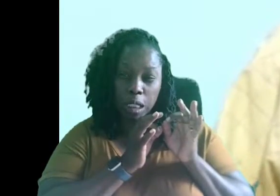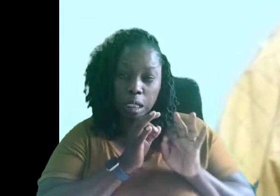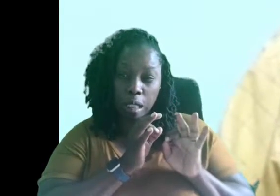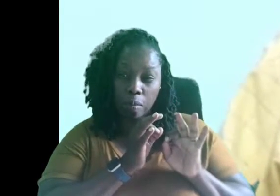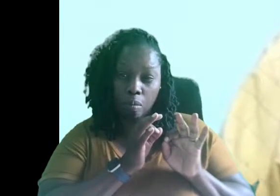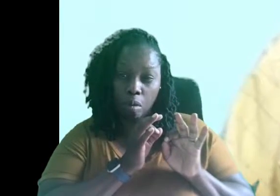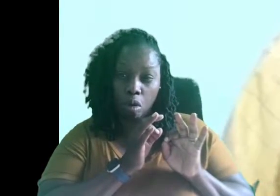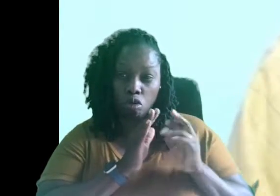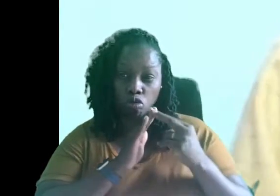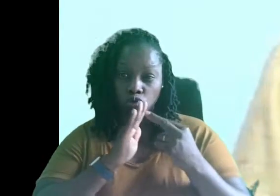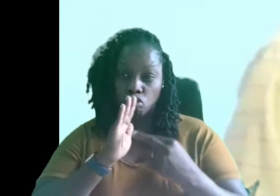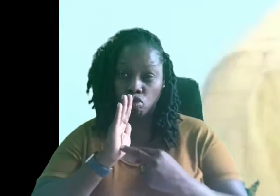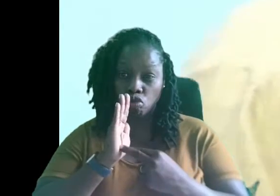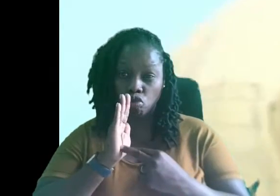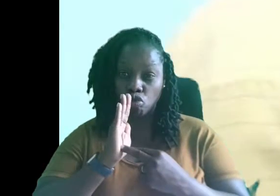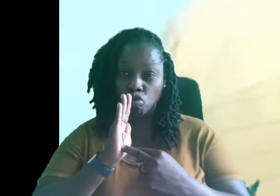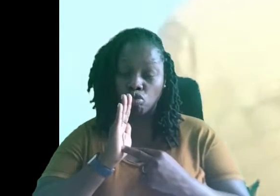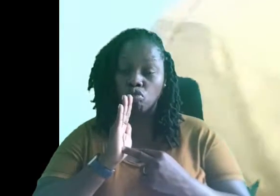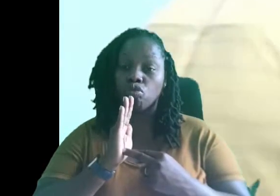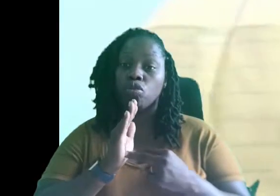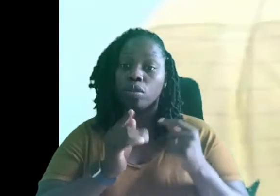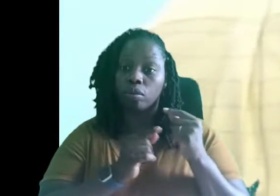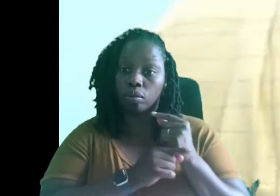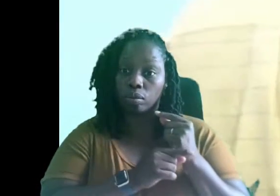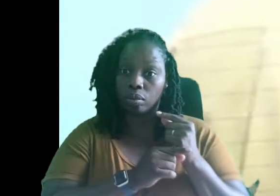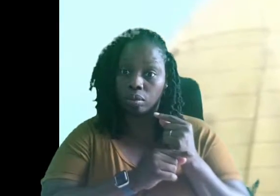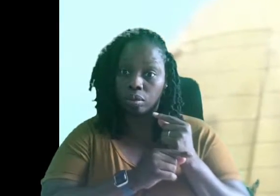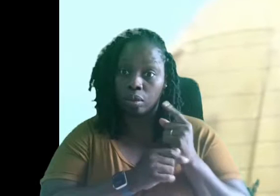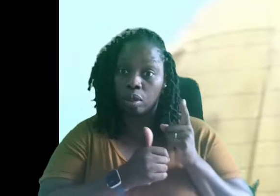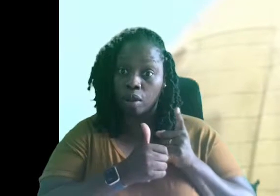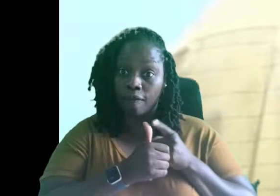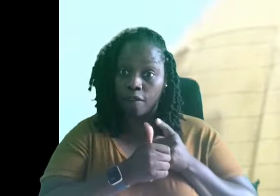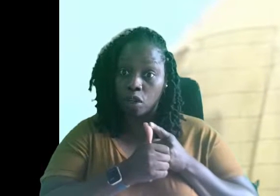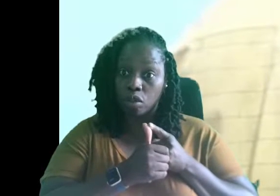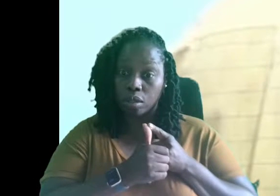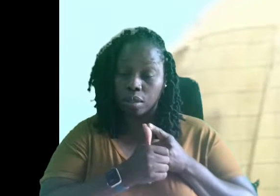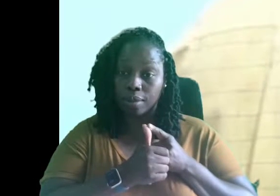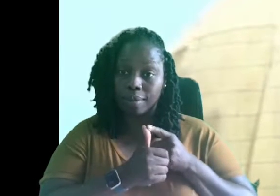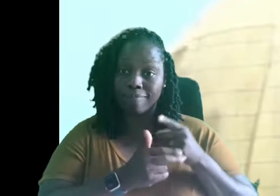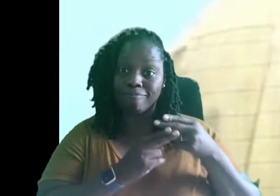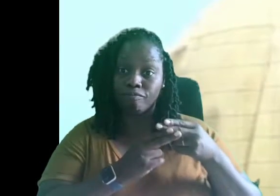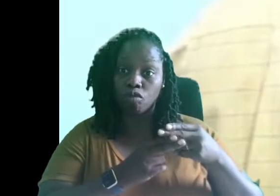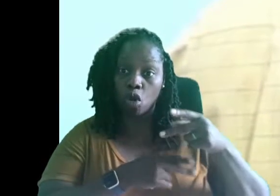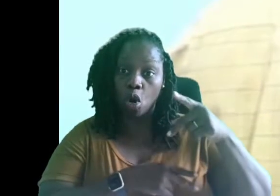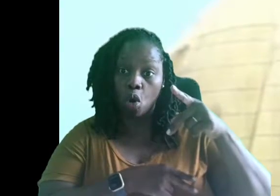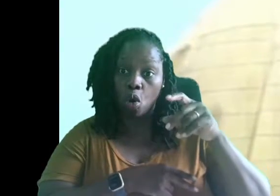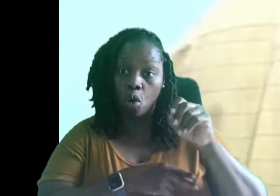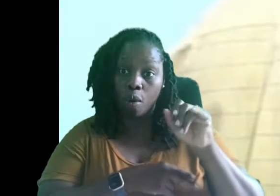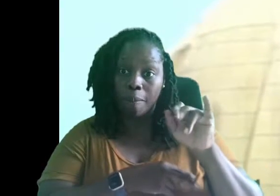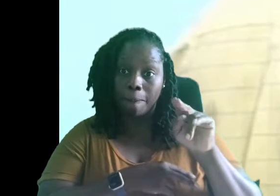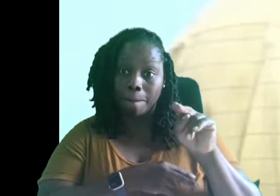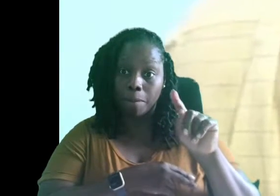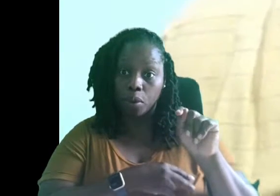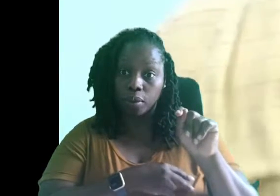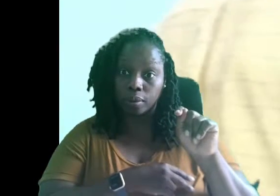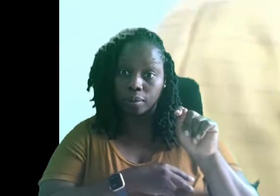basic elements of geometry. The first one is what we call a point.